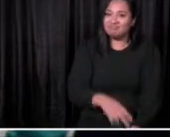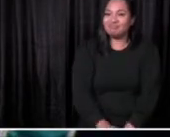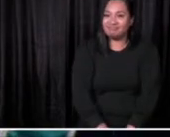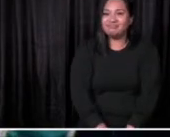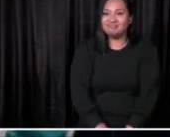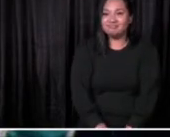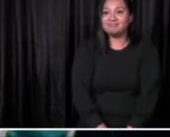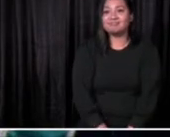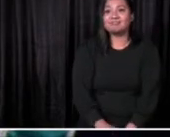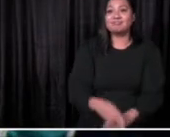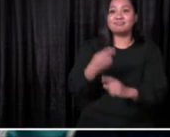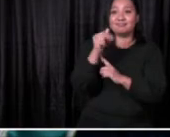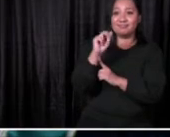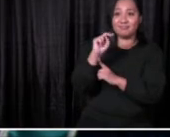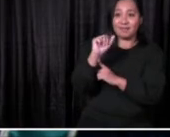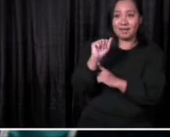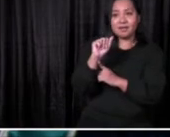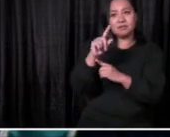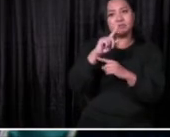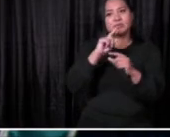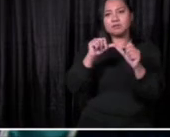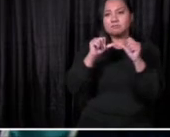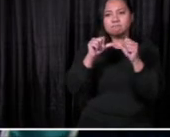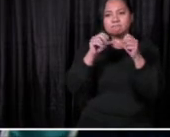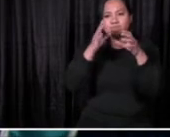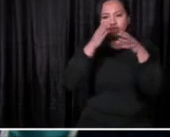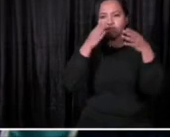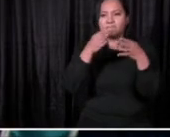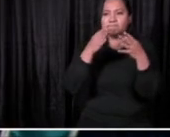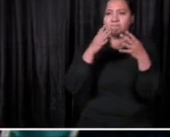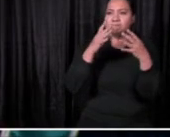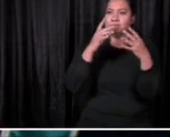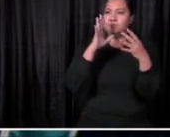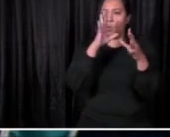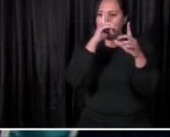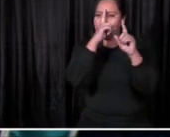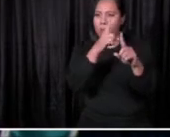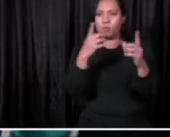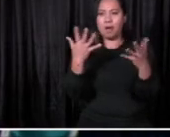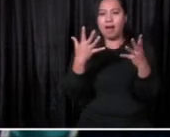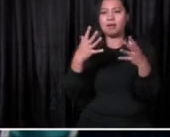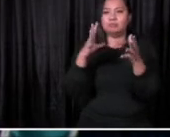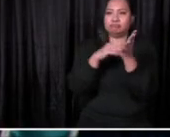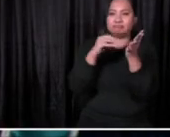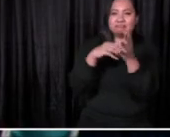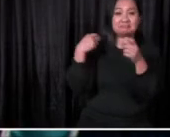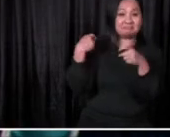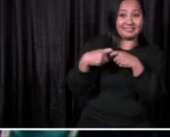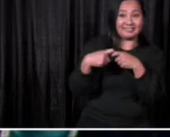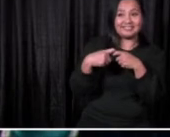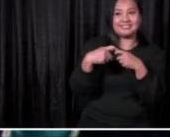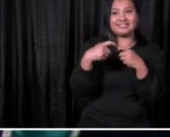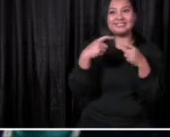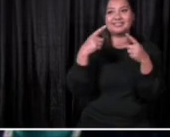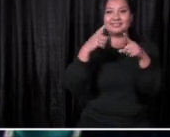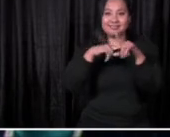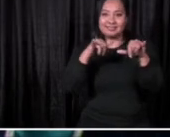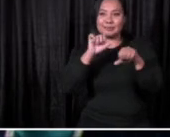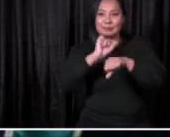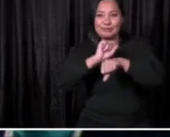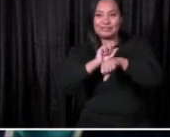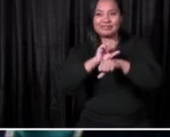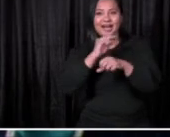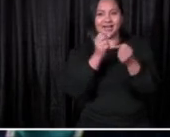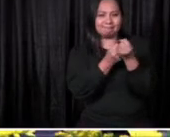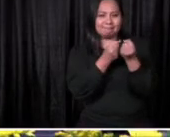Hannah remains focused on all of her goals, including learning Spanish while working and supporting her family financially as a result of